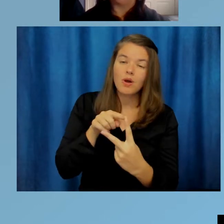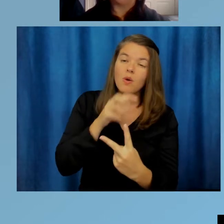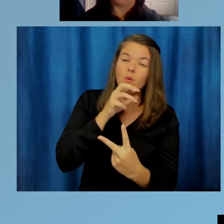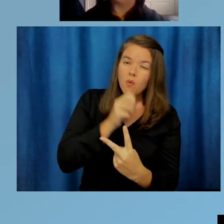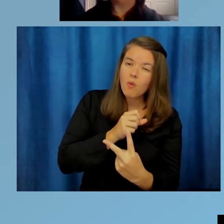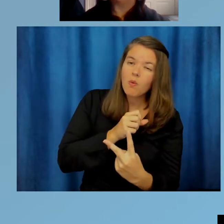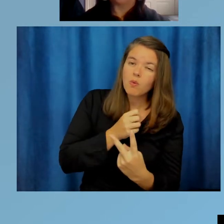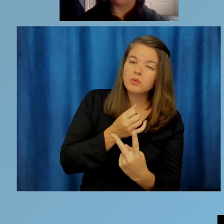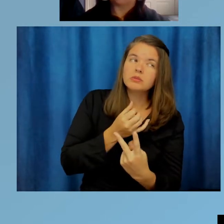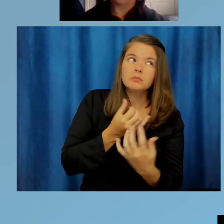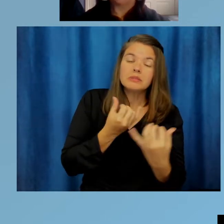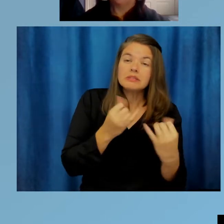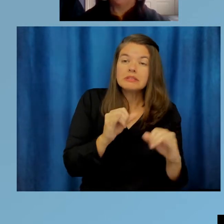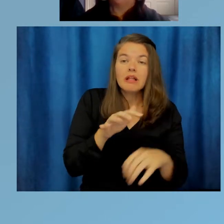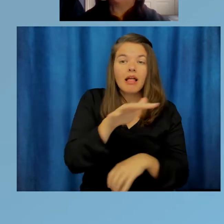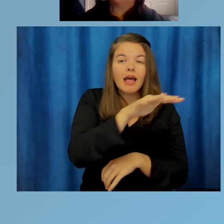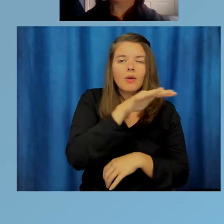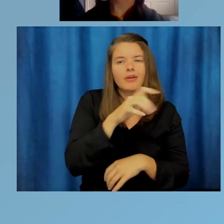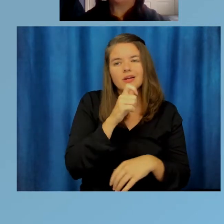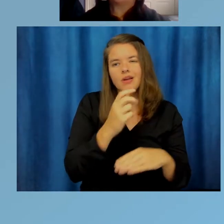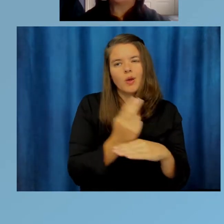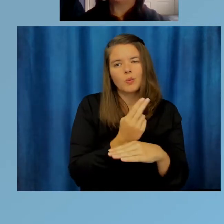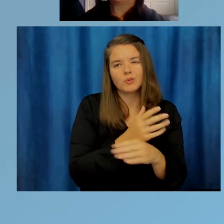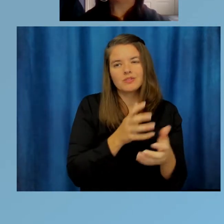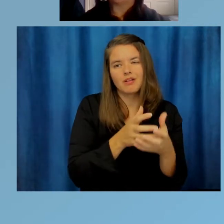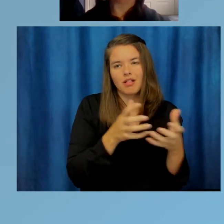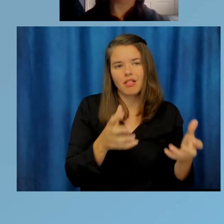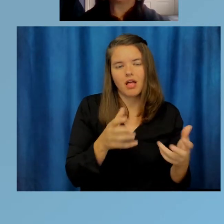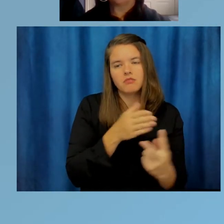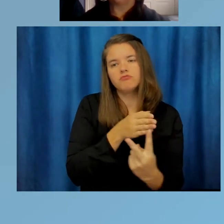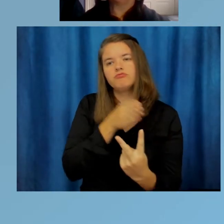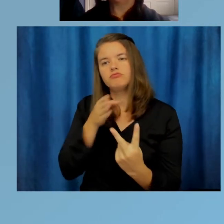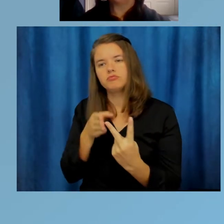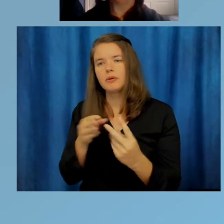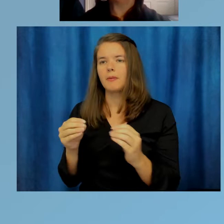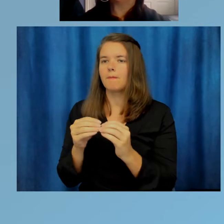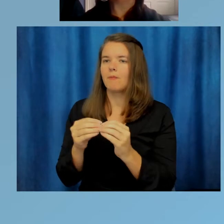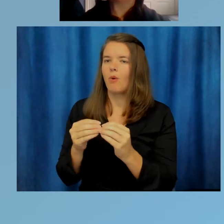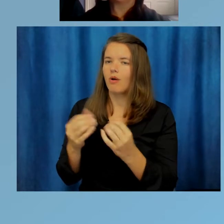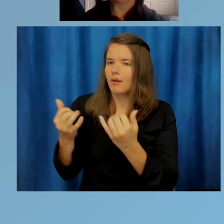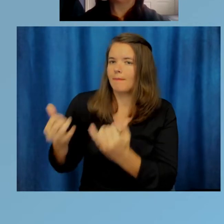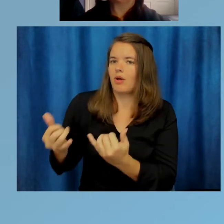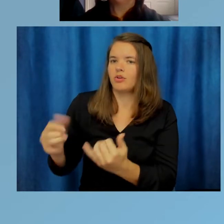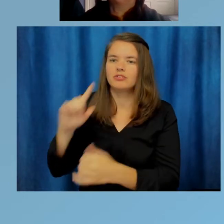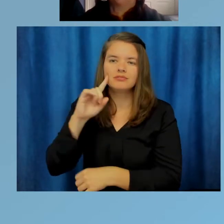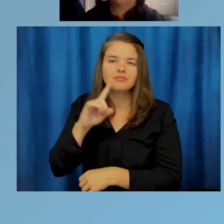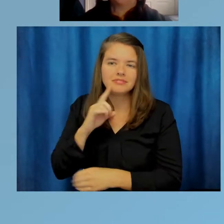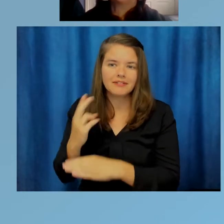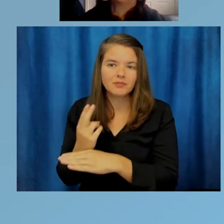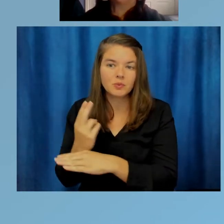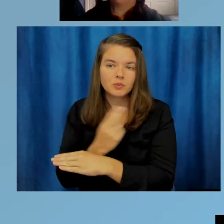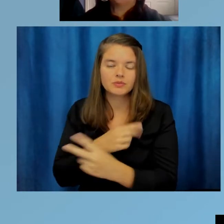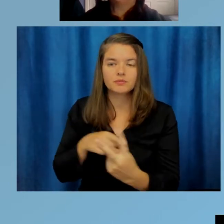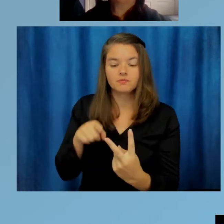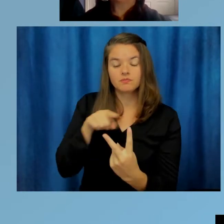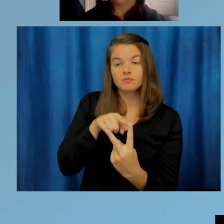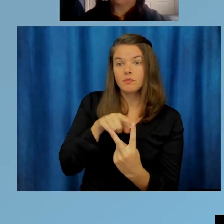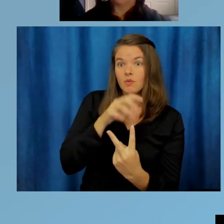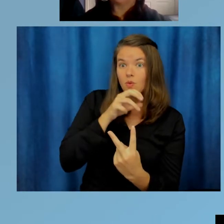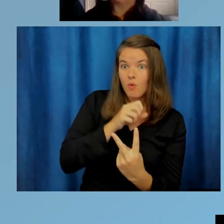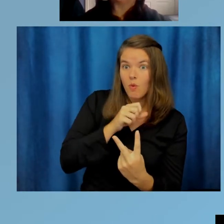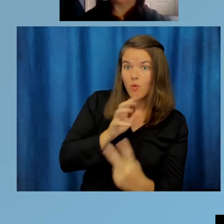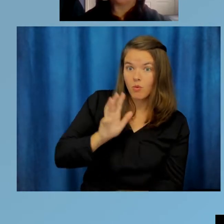still out there but not used so much, and one is more of what modern deaf individuals use. The